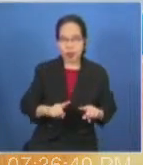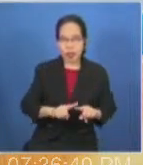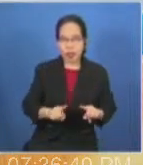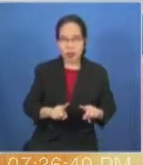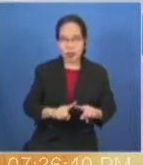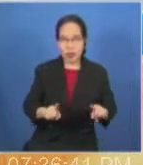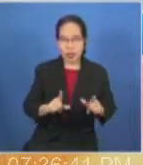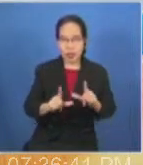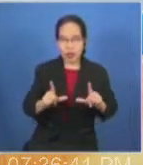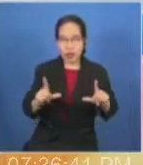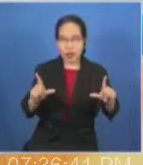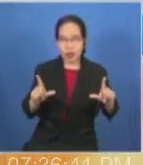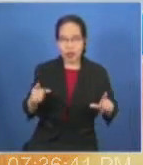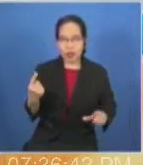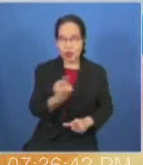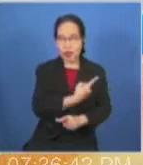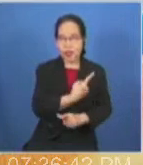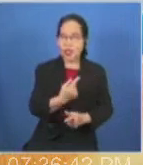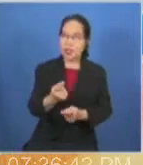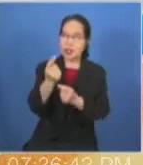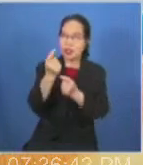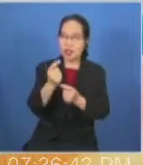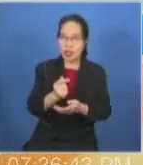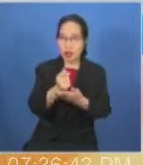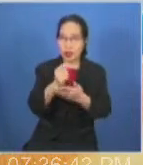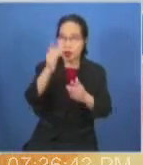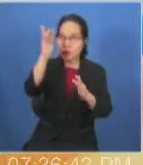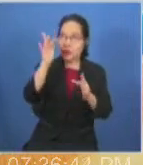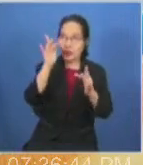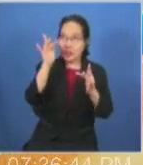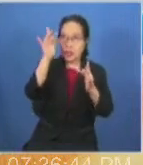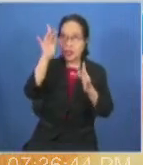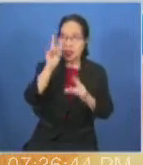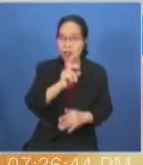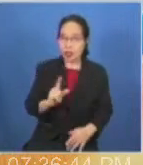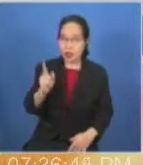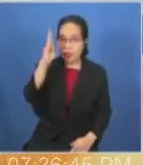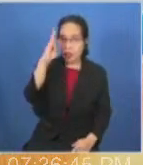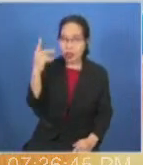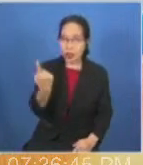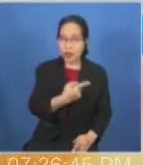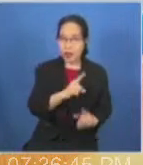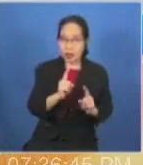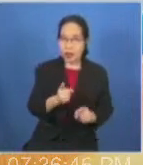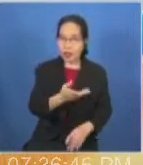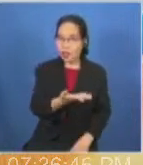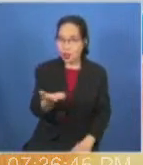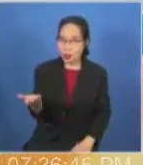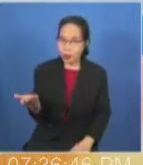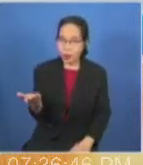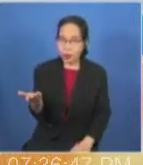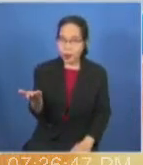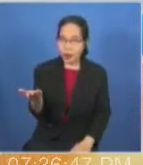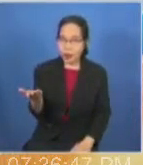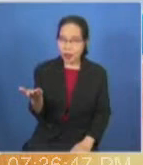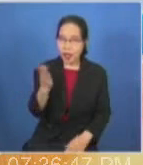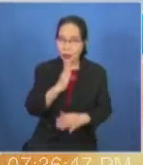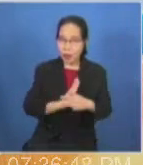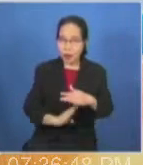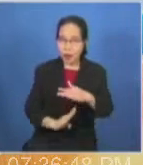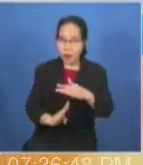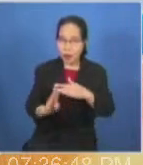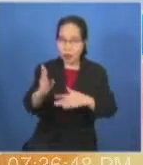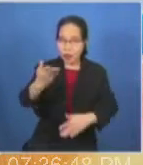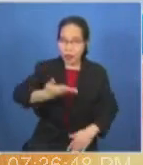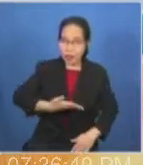For our fellow Filipinos who speak those languages, we trust that with the help and mercy of the Lord, you can